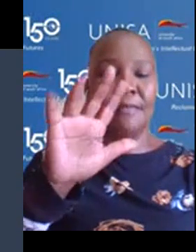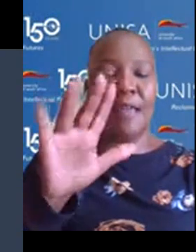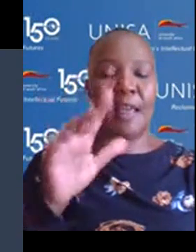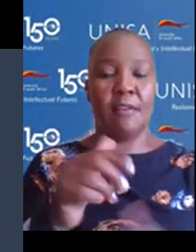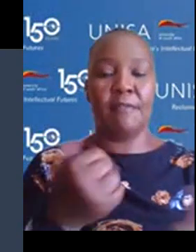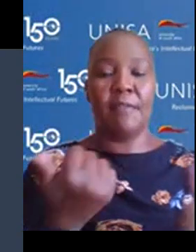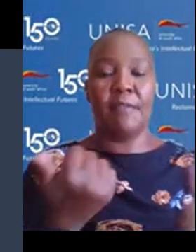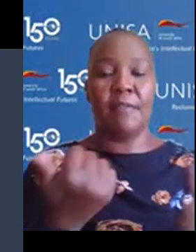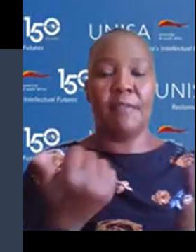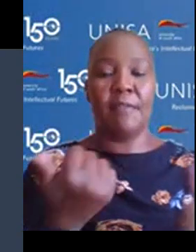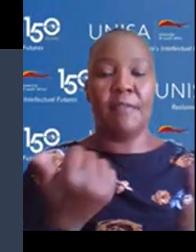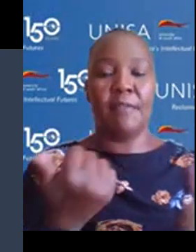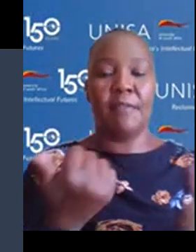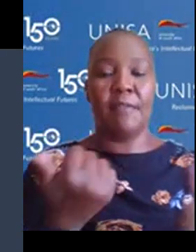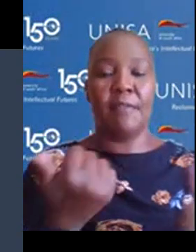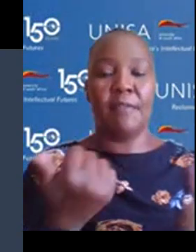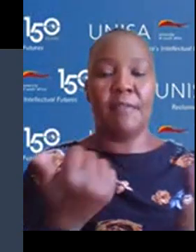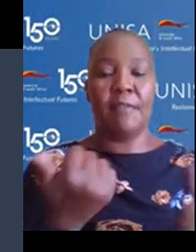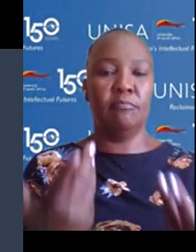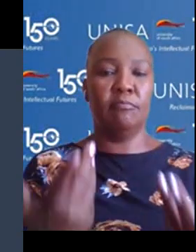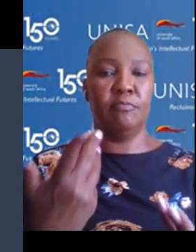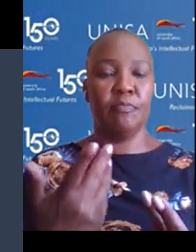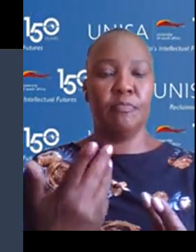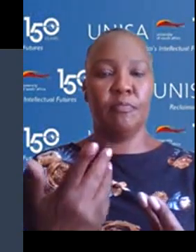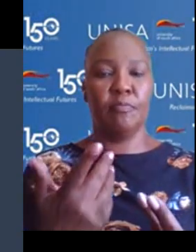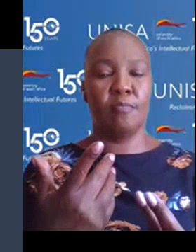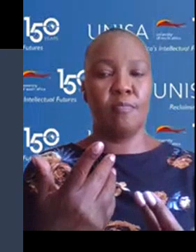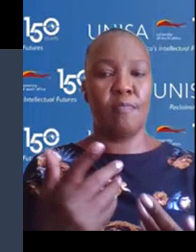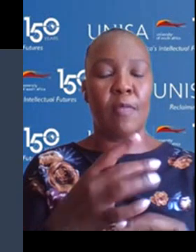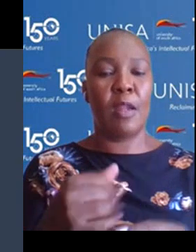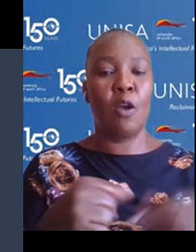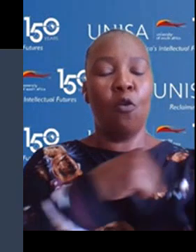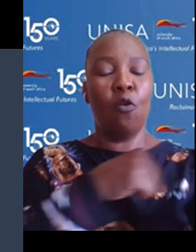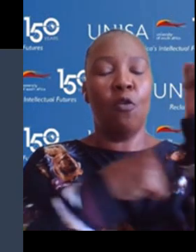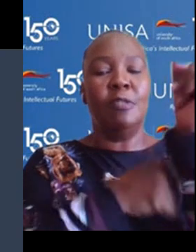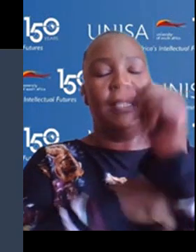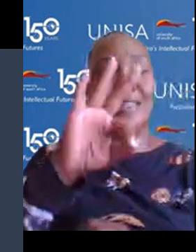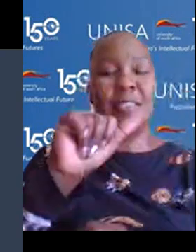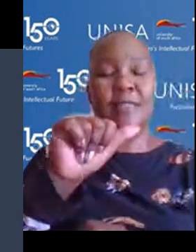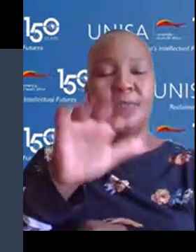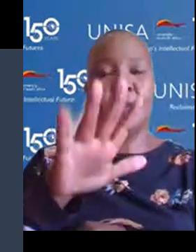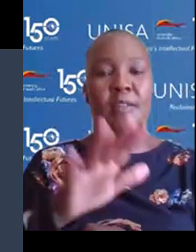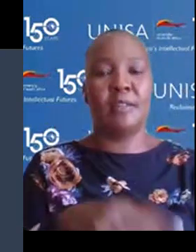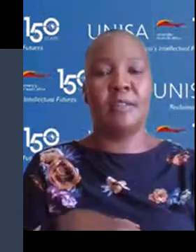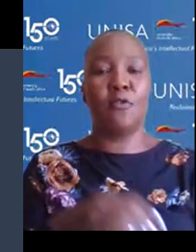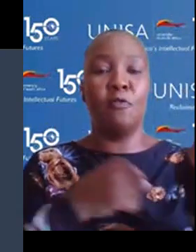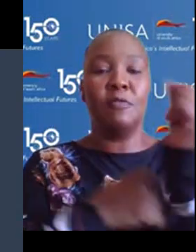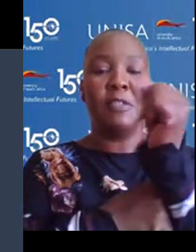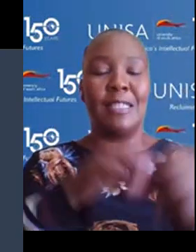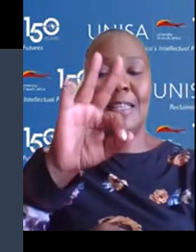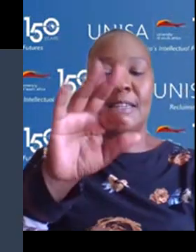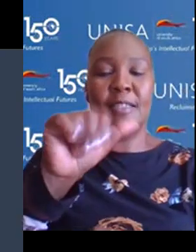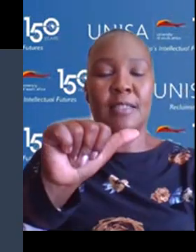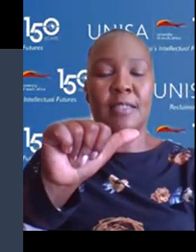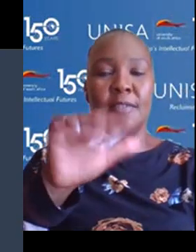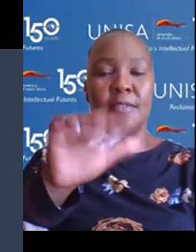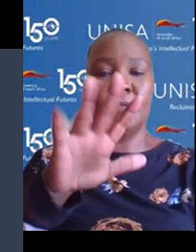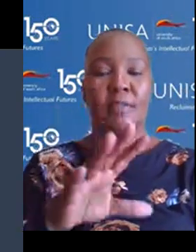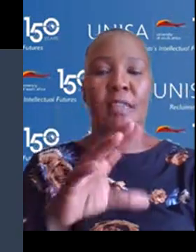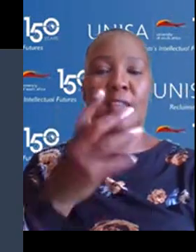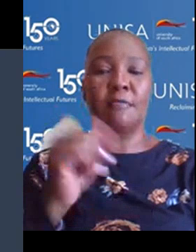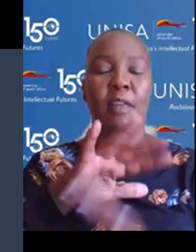might have heard formerly, being referred to as Office 365. The Office 365 contains all the productivity